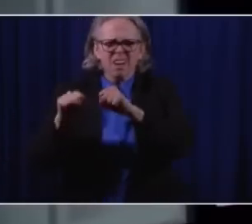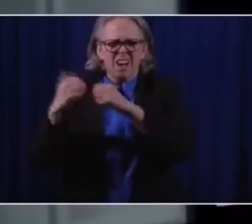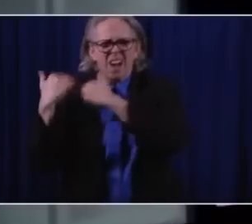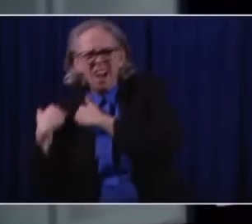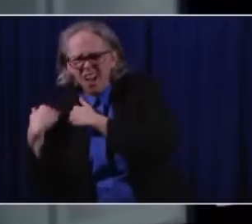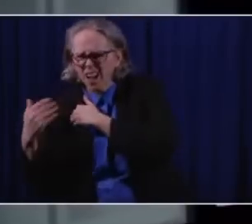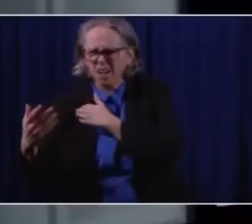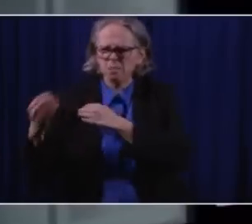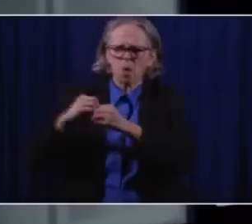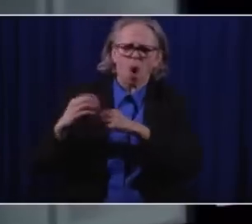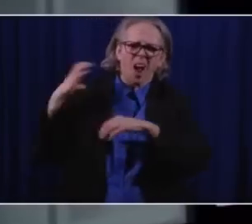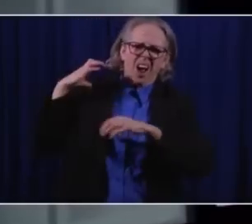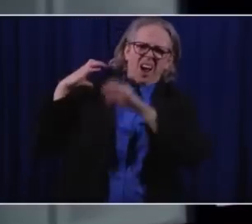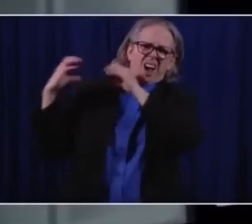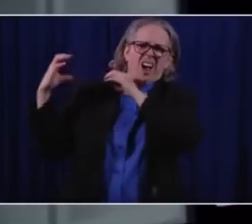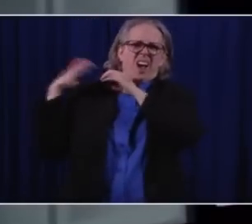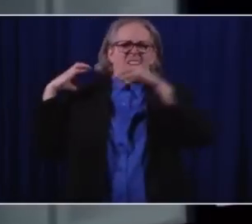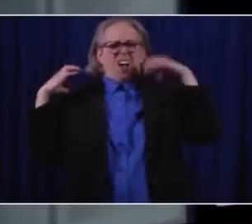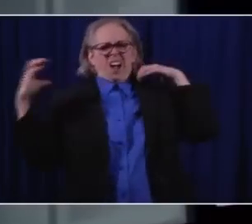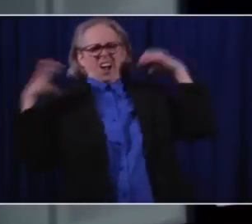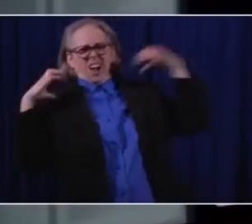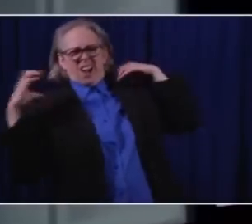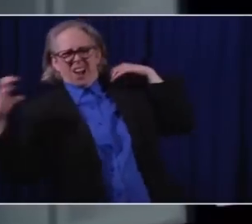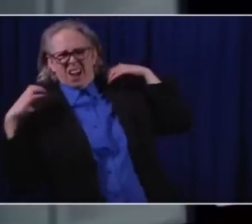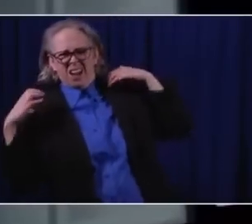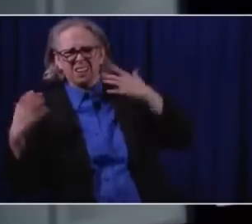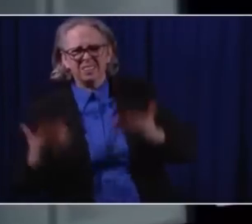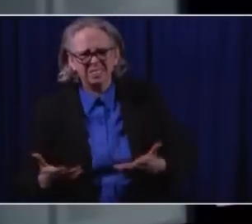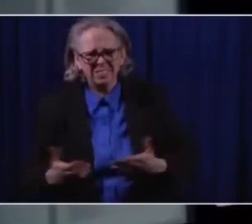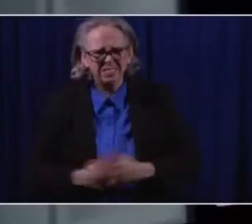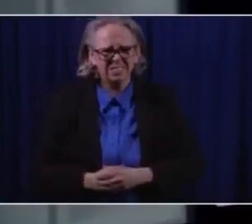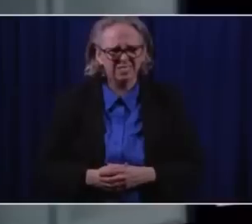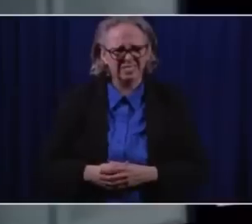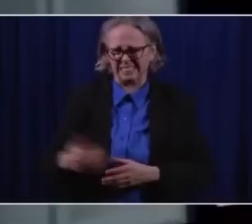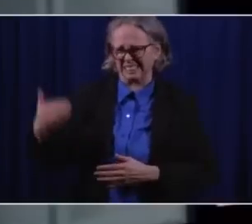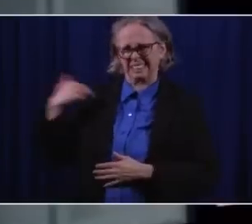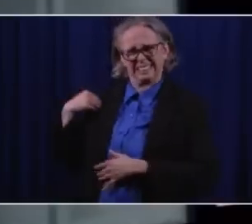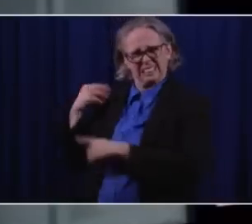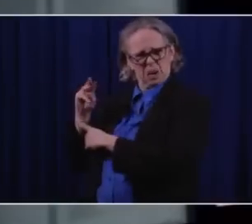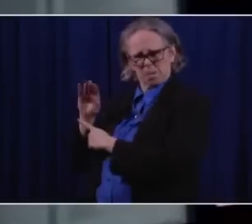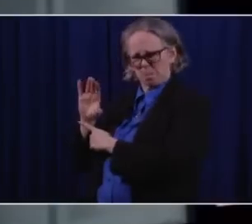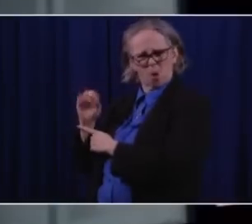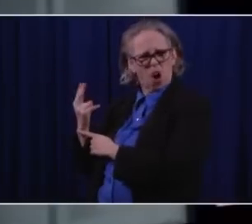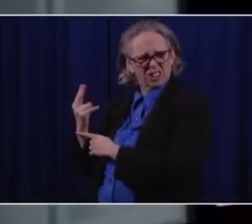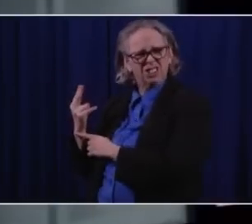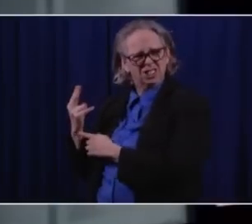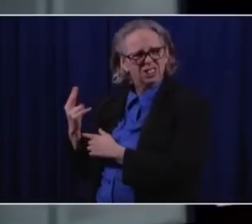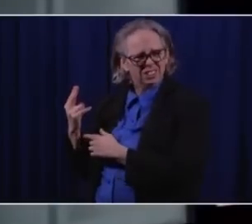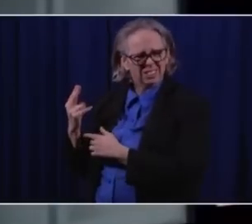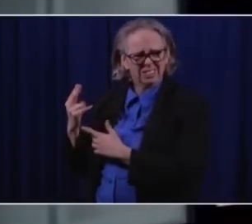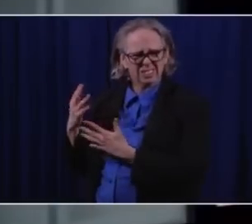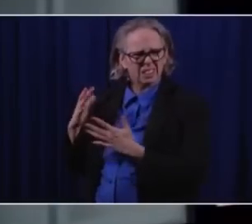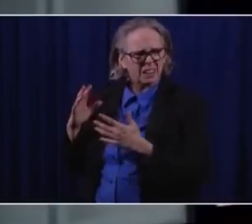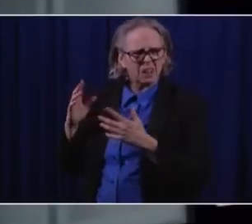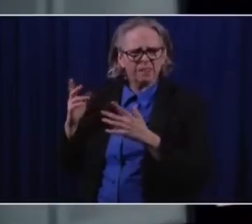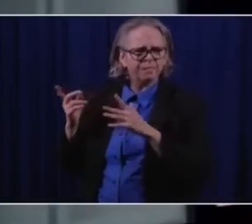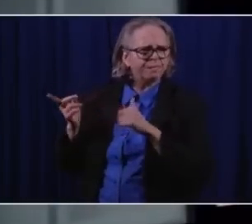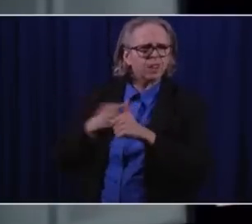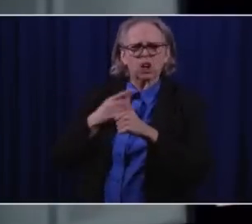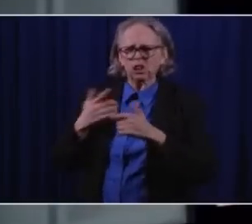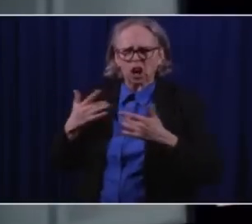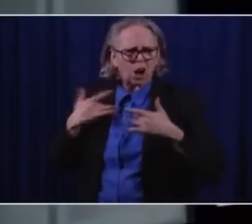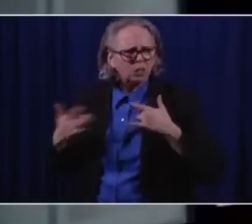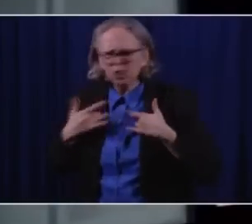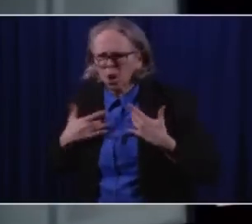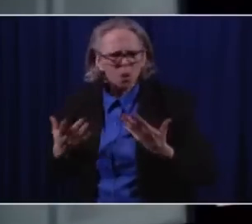well. What we found in March, I think our original worry was, of course, how are nurses going to keep their patients